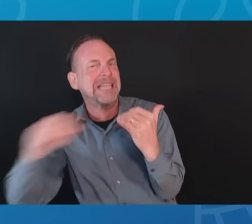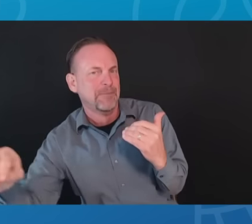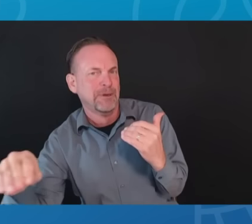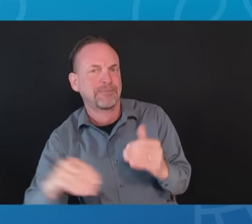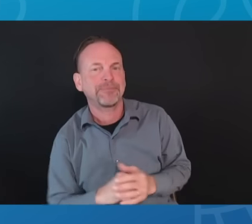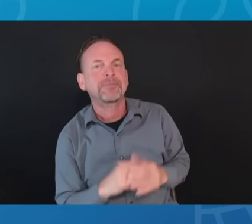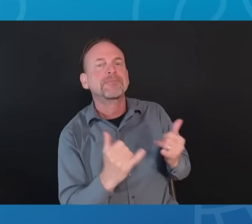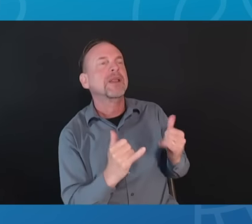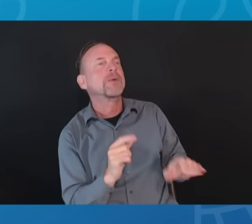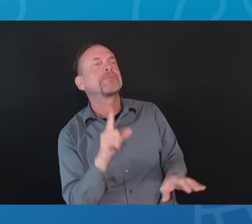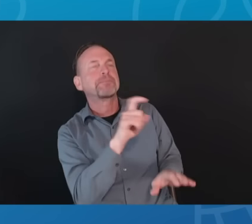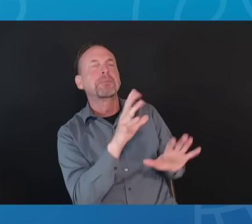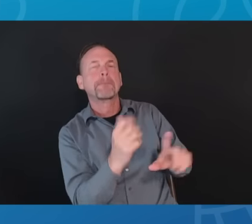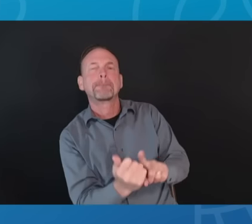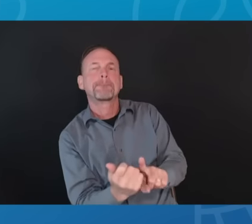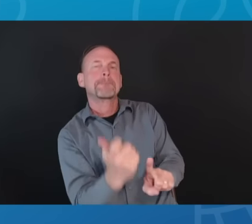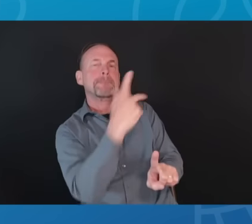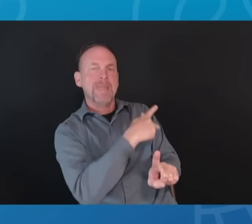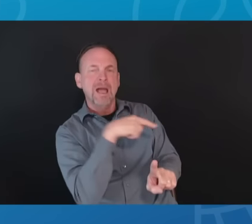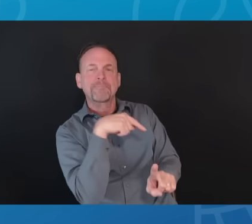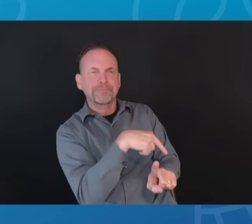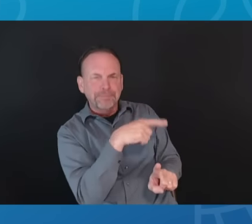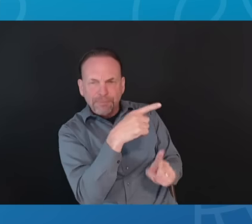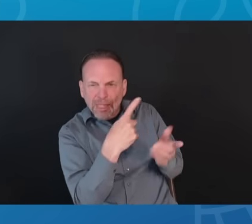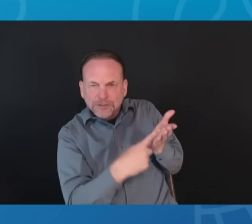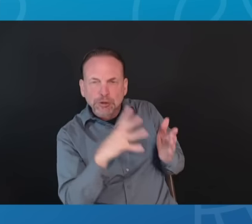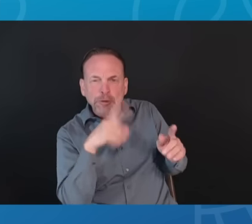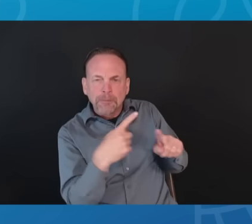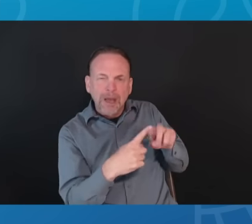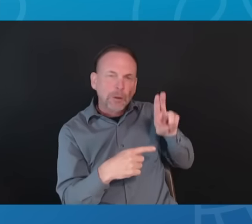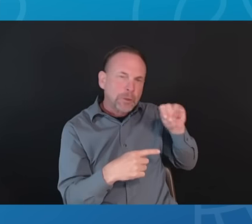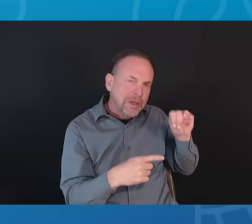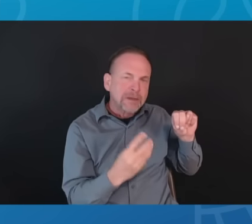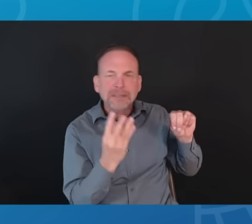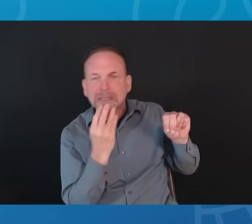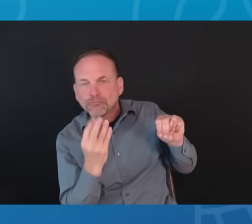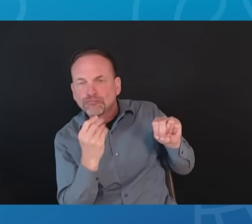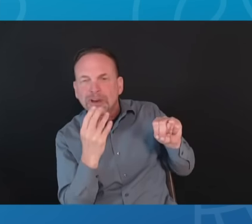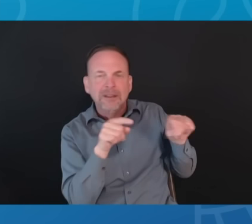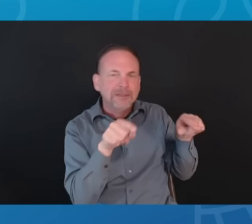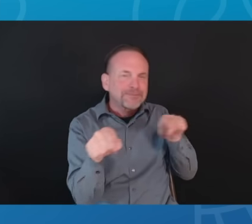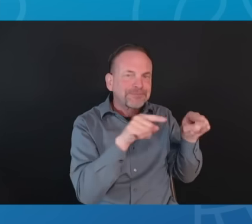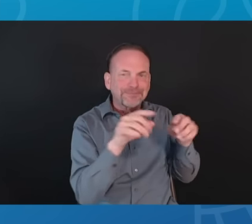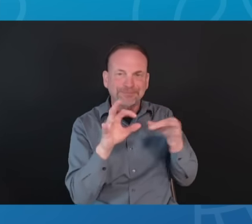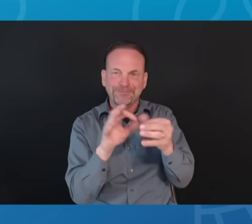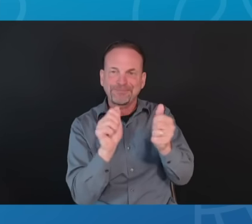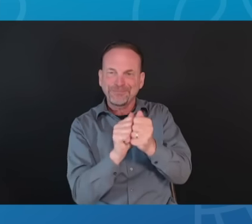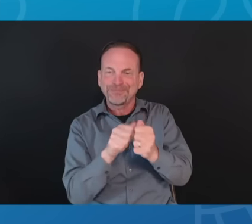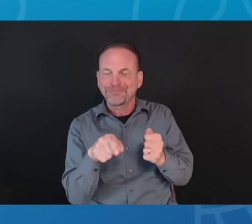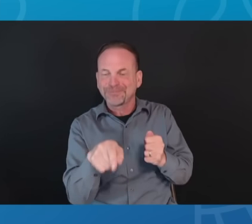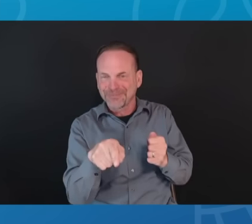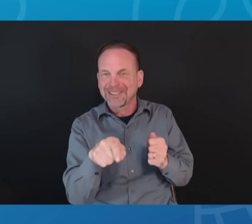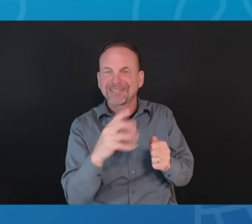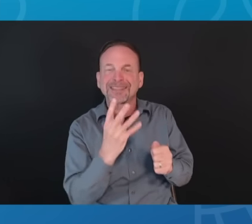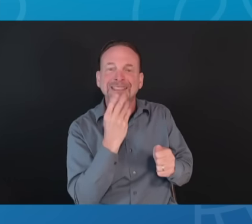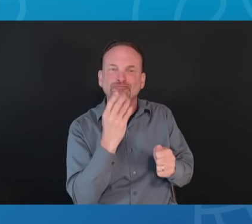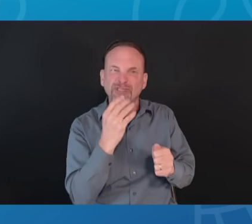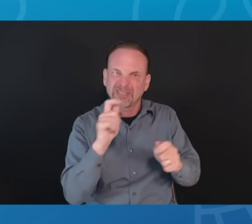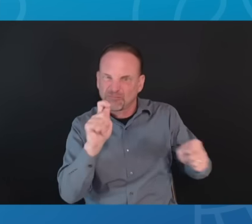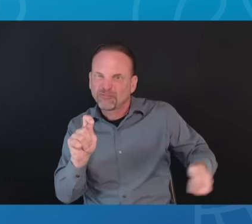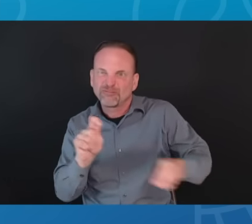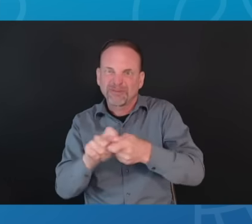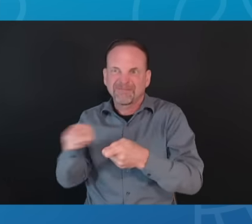U.S. talking to Israel about its retaliation against Iran's attack. Have you tried, does the